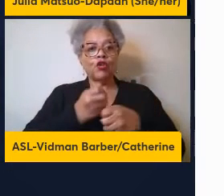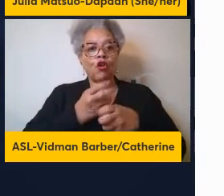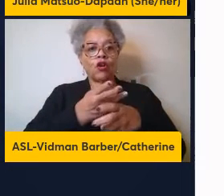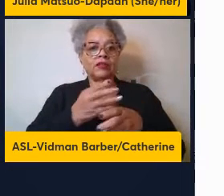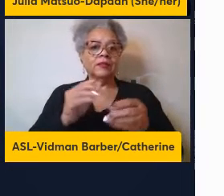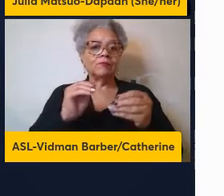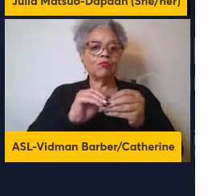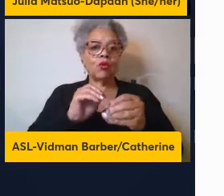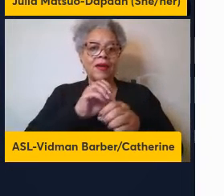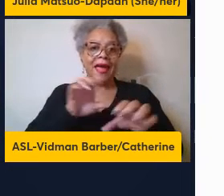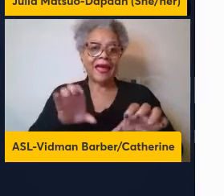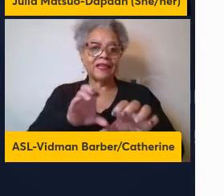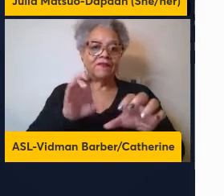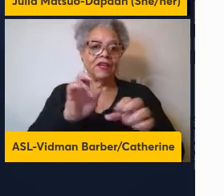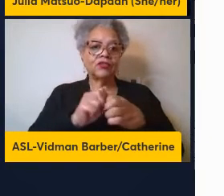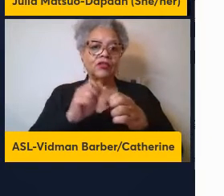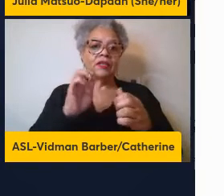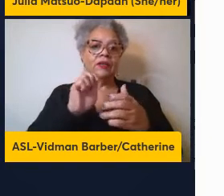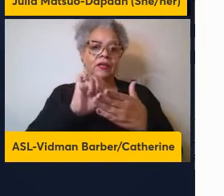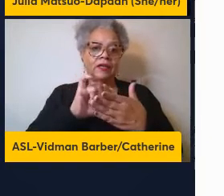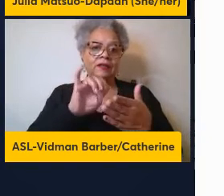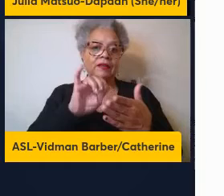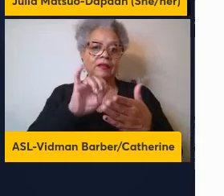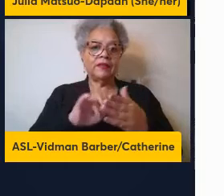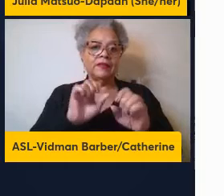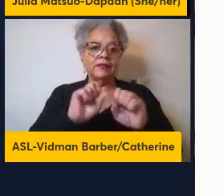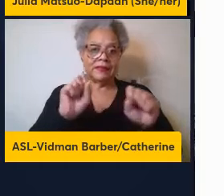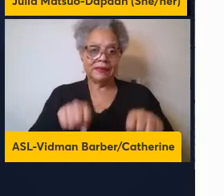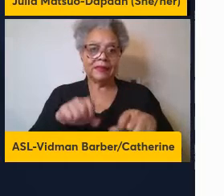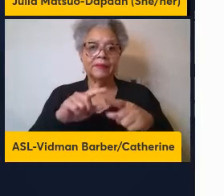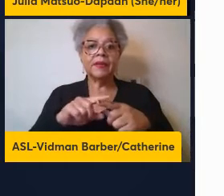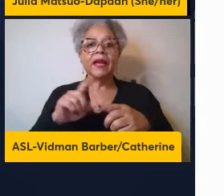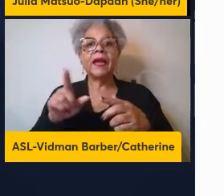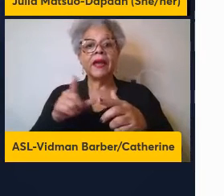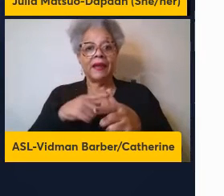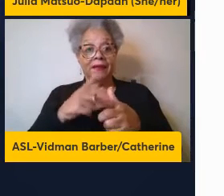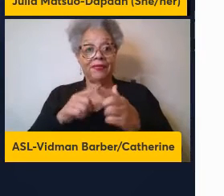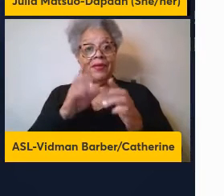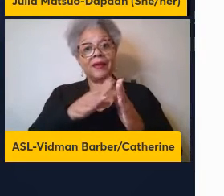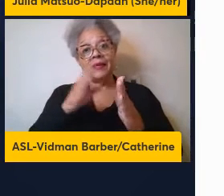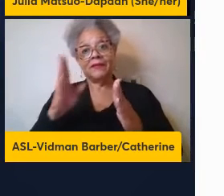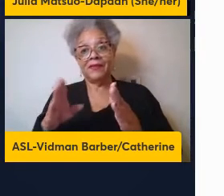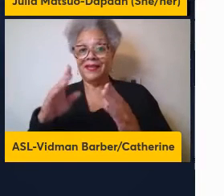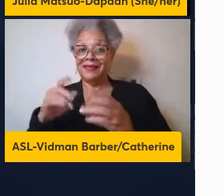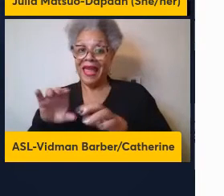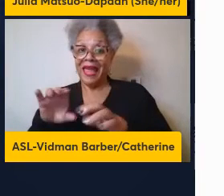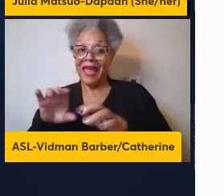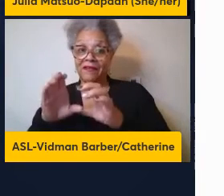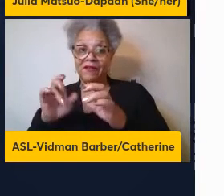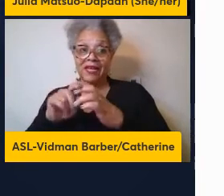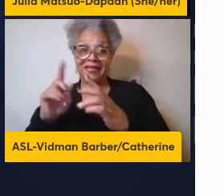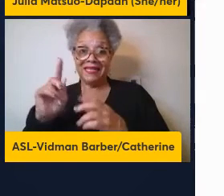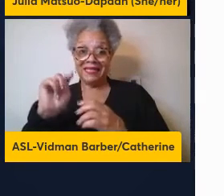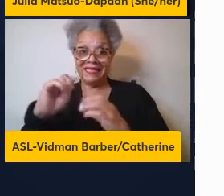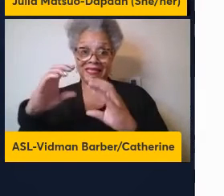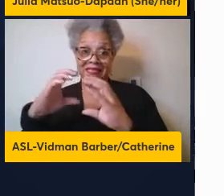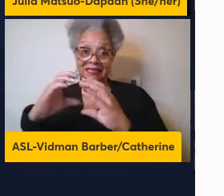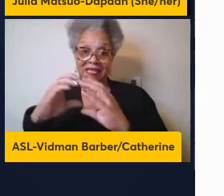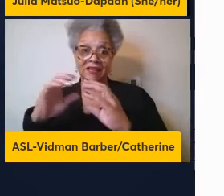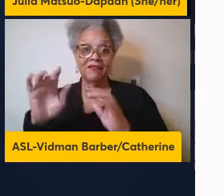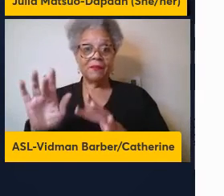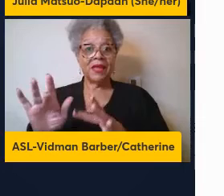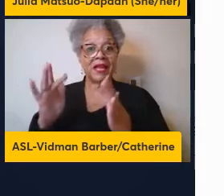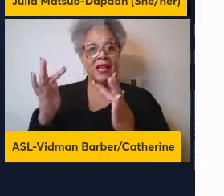so there's a positive feedback loop. And these activated T cells from the spleen migrate to the